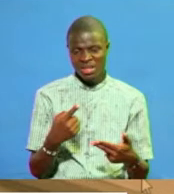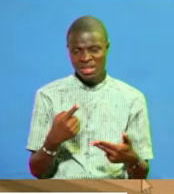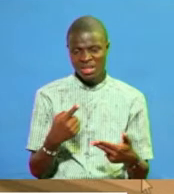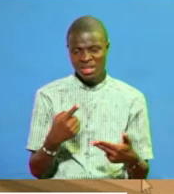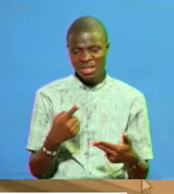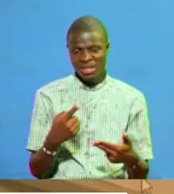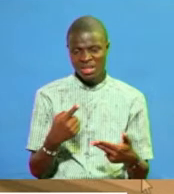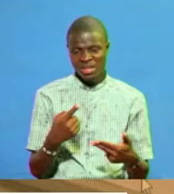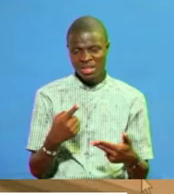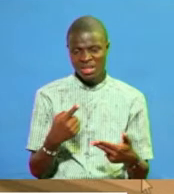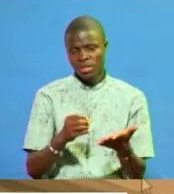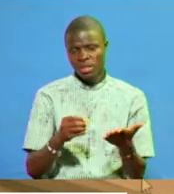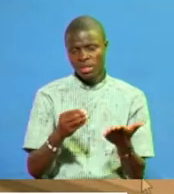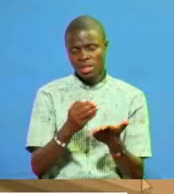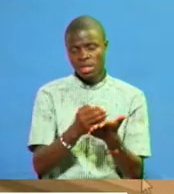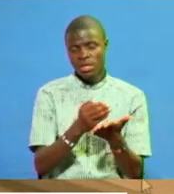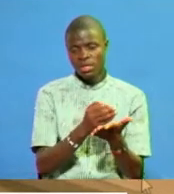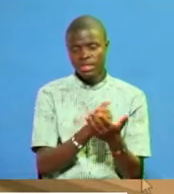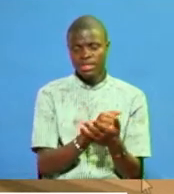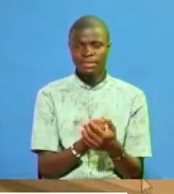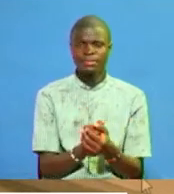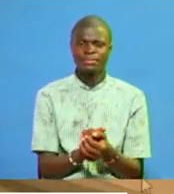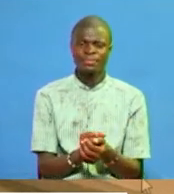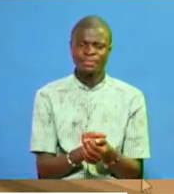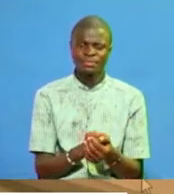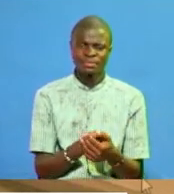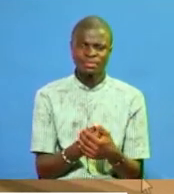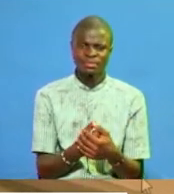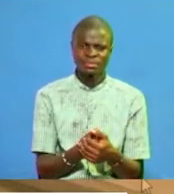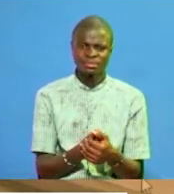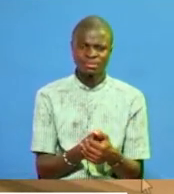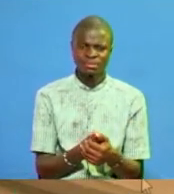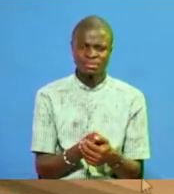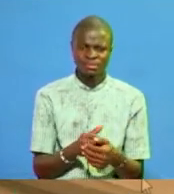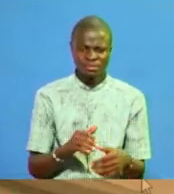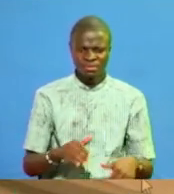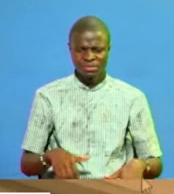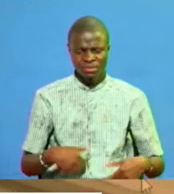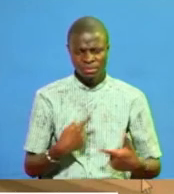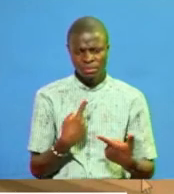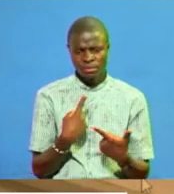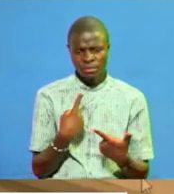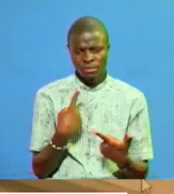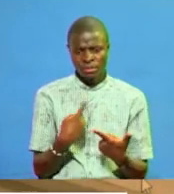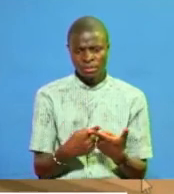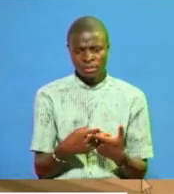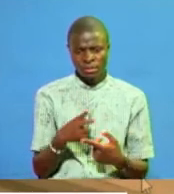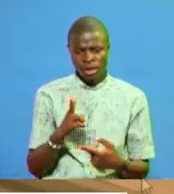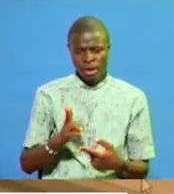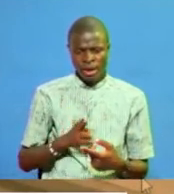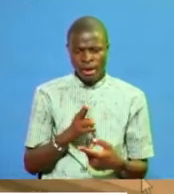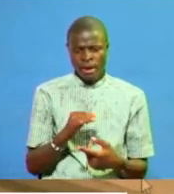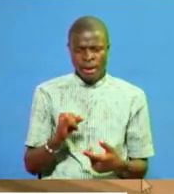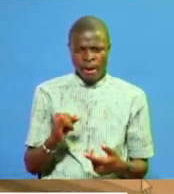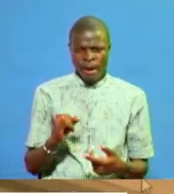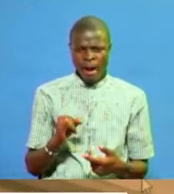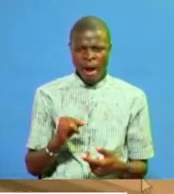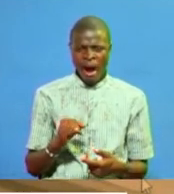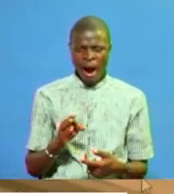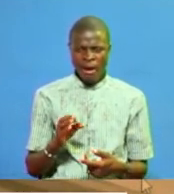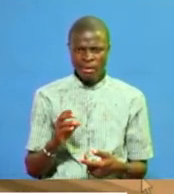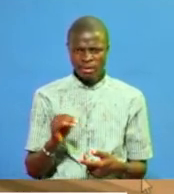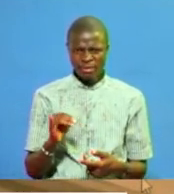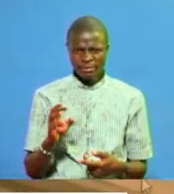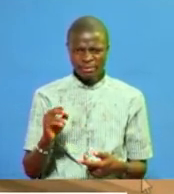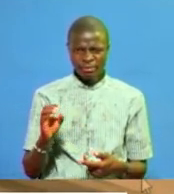target people on the way. About how to use Bitcoin, how to store their Bitcoin safely, so it can be a very